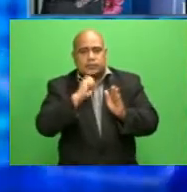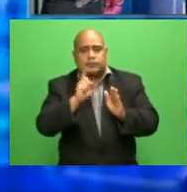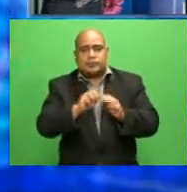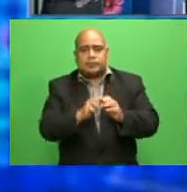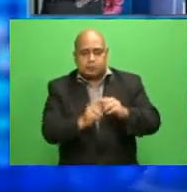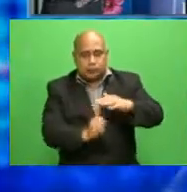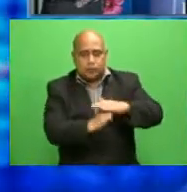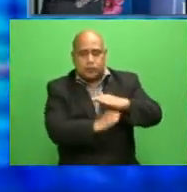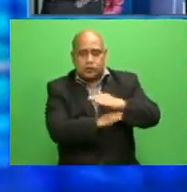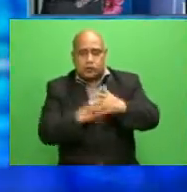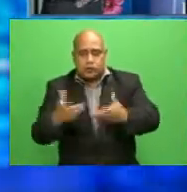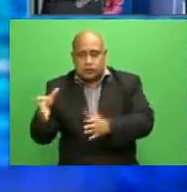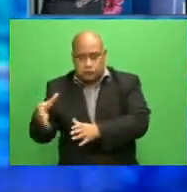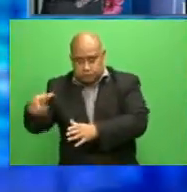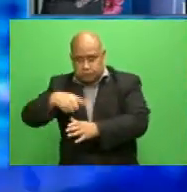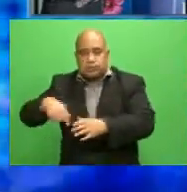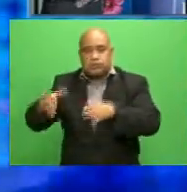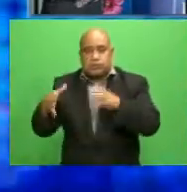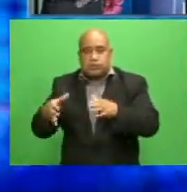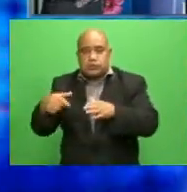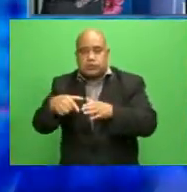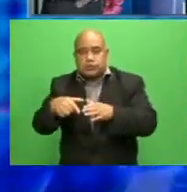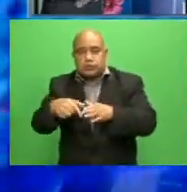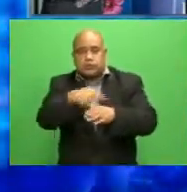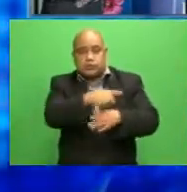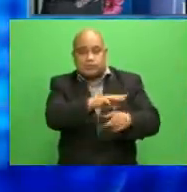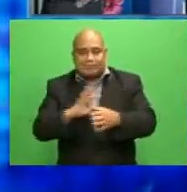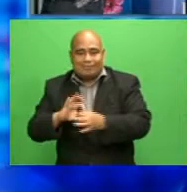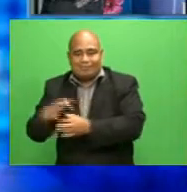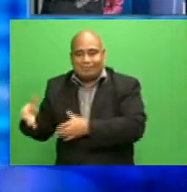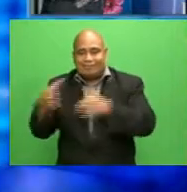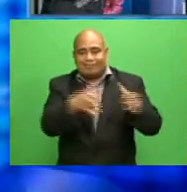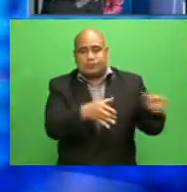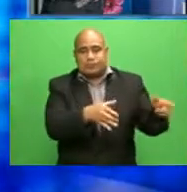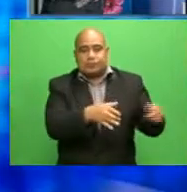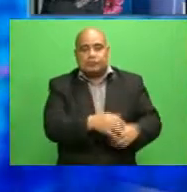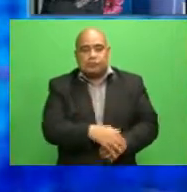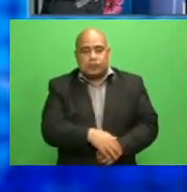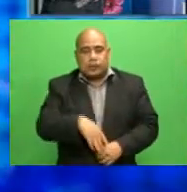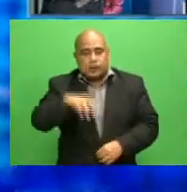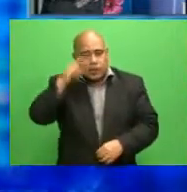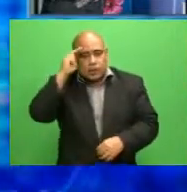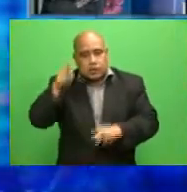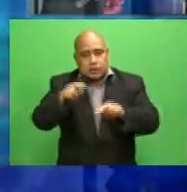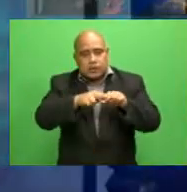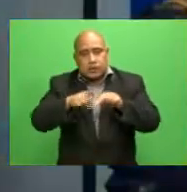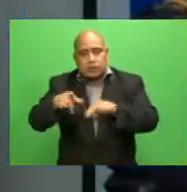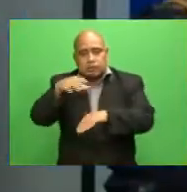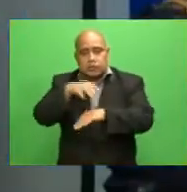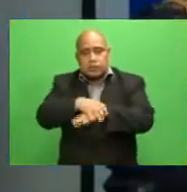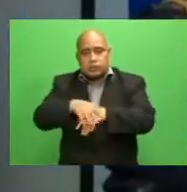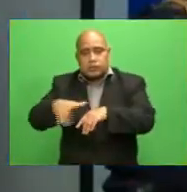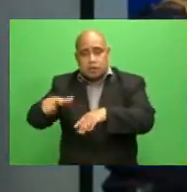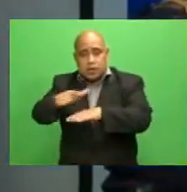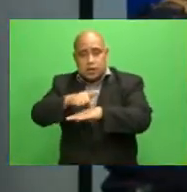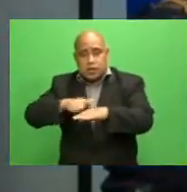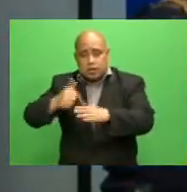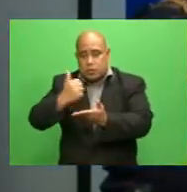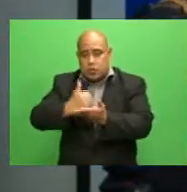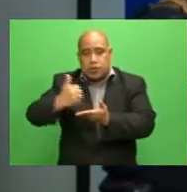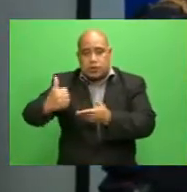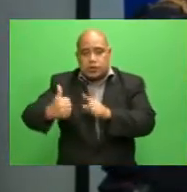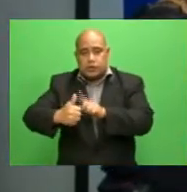stakeholders. These include the Fiji Police Force, National Fire Authority and Land Transport Authority. The foundation this week donated